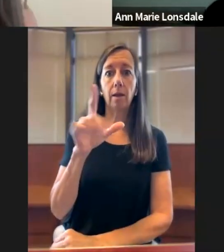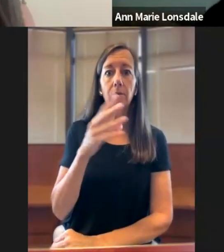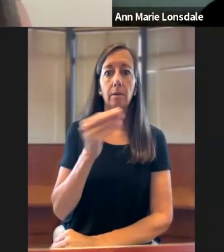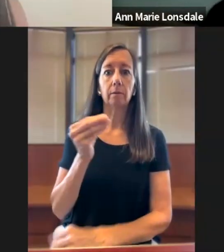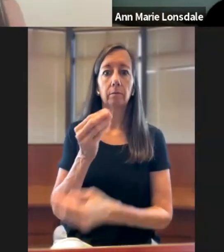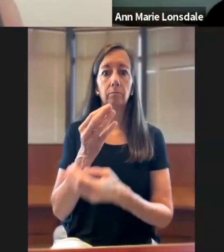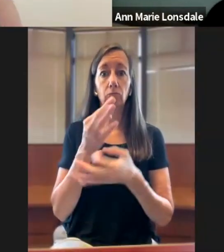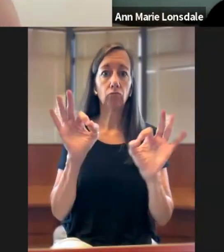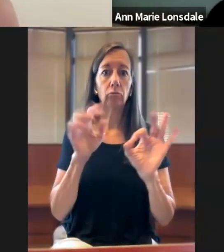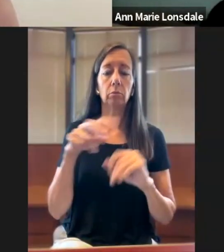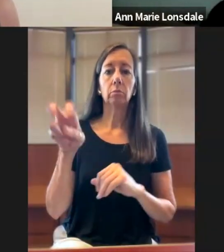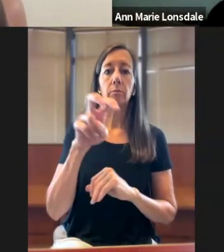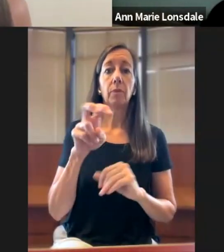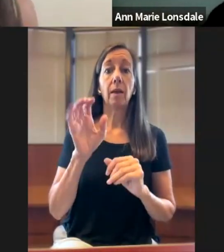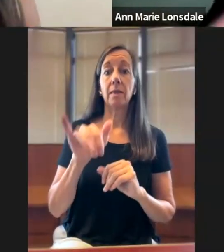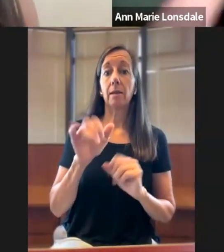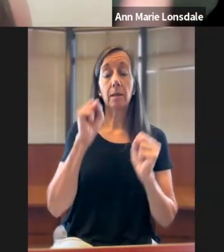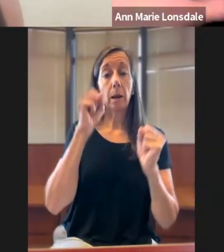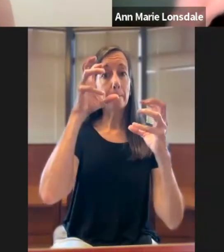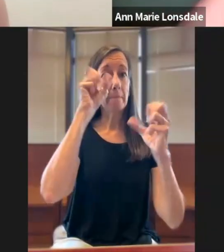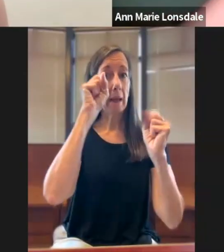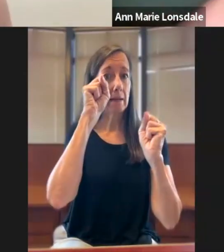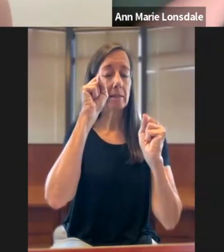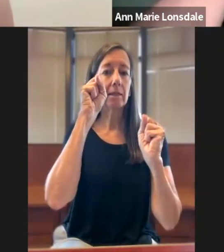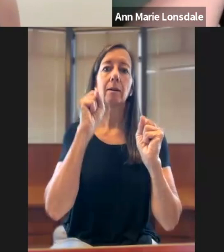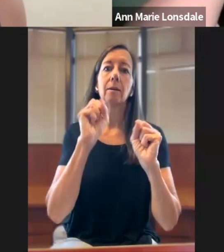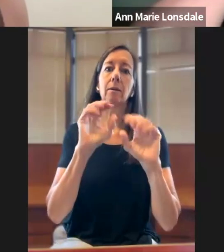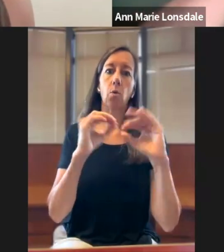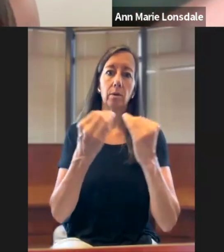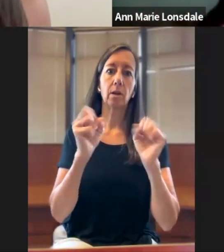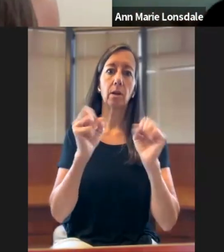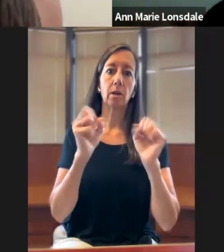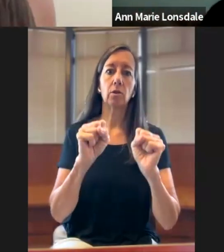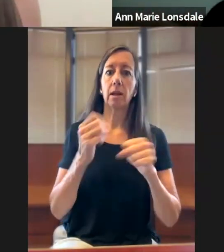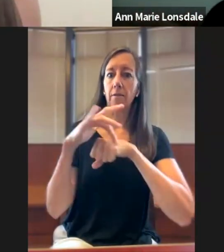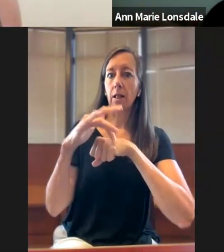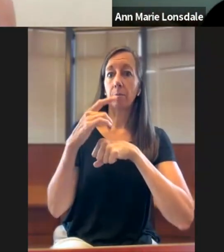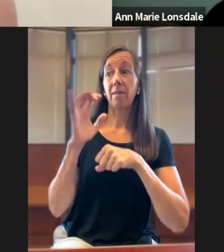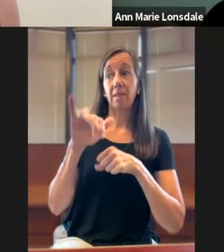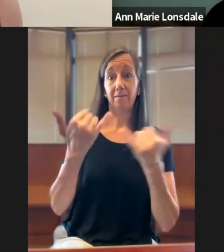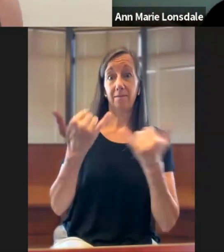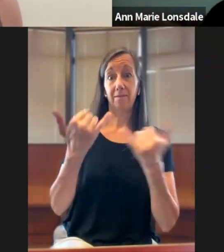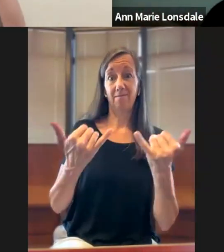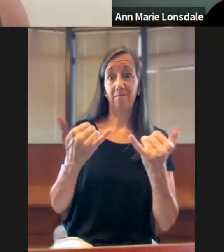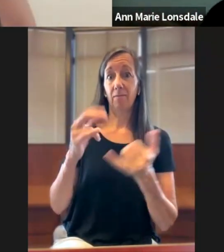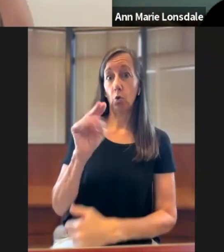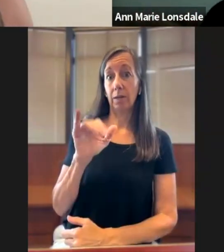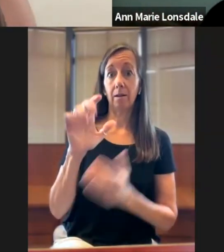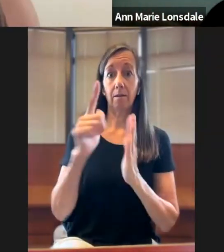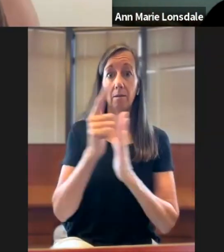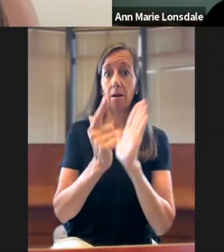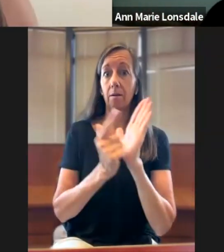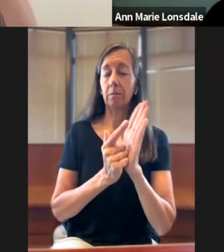that exists at the Freelancers Union, and that's now New York City law. And there are lots of really